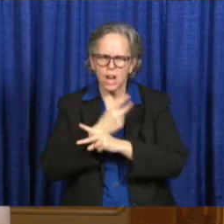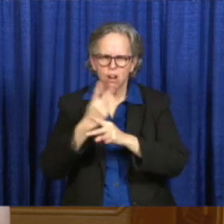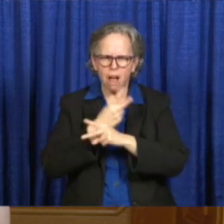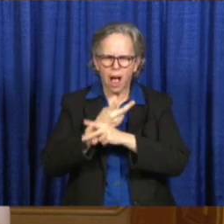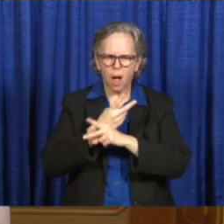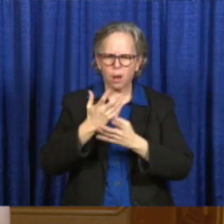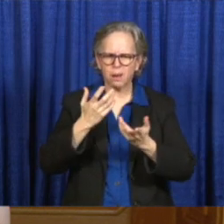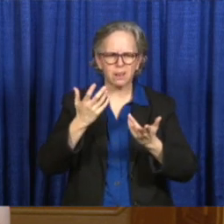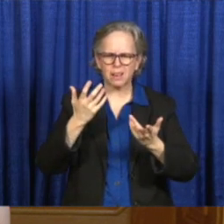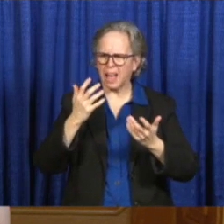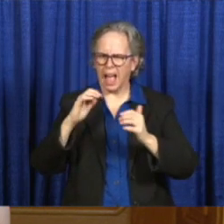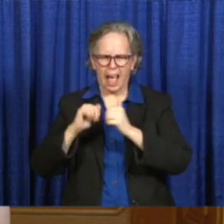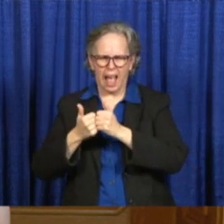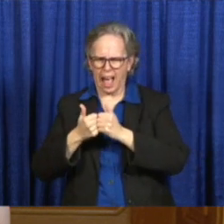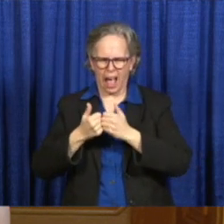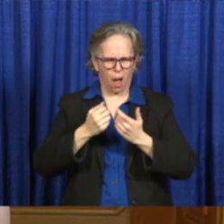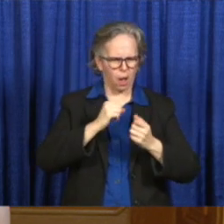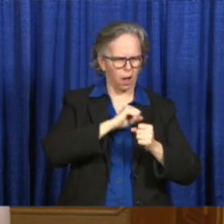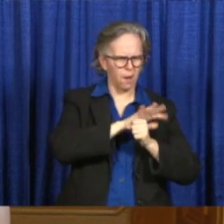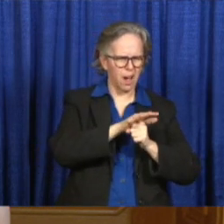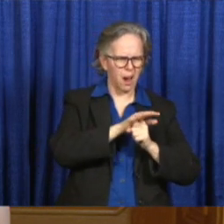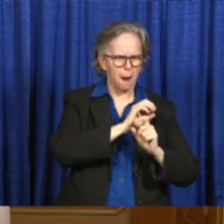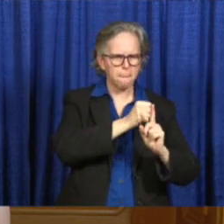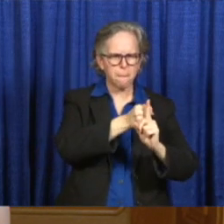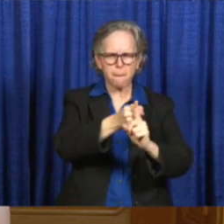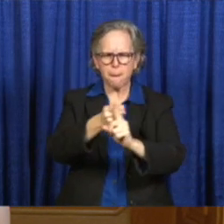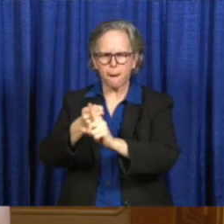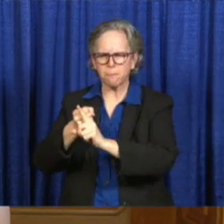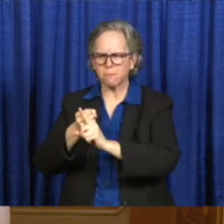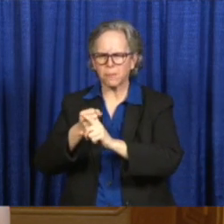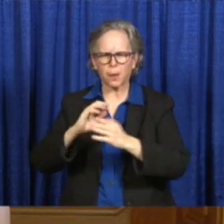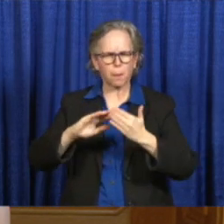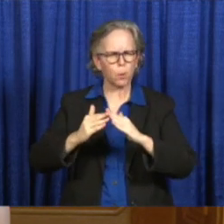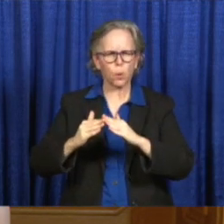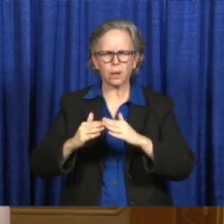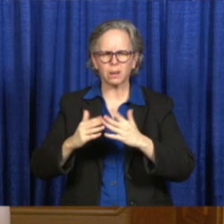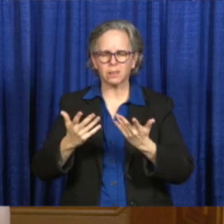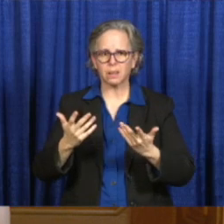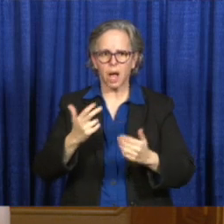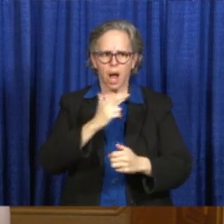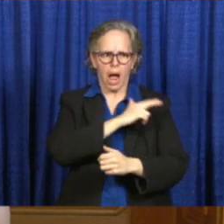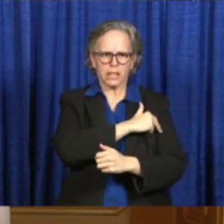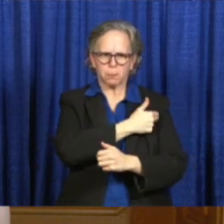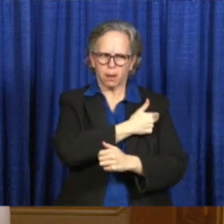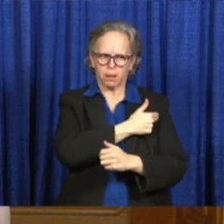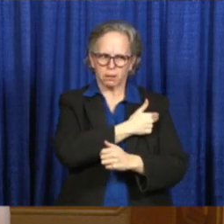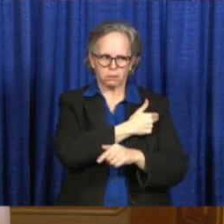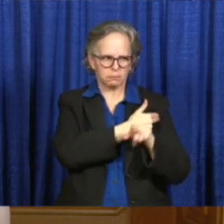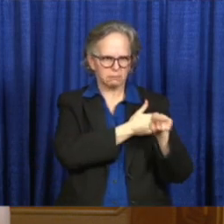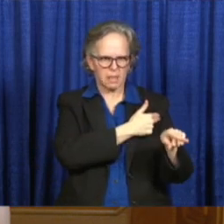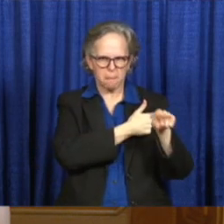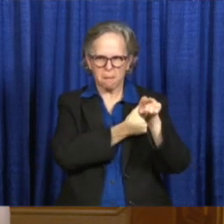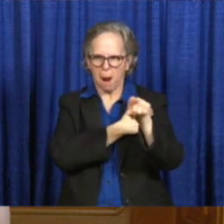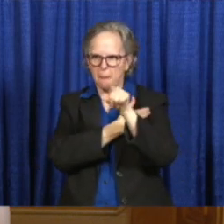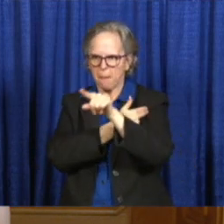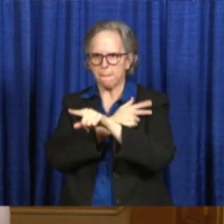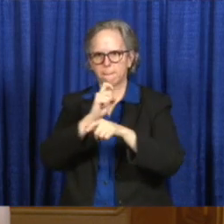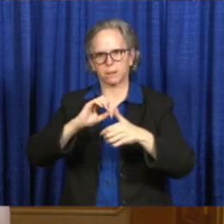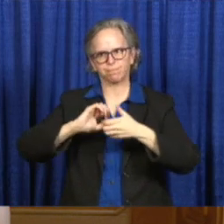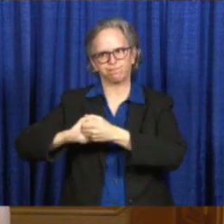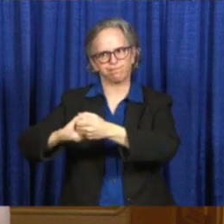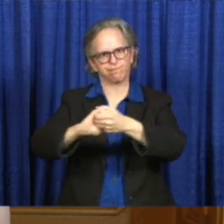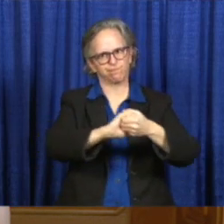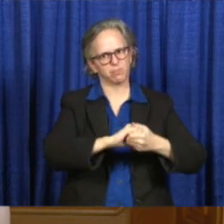only do hospitals have to work outside their individual systems, they must also work beyond their traditional preparedness regions